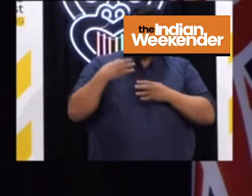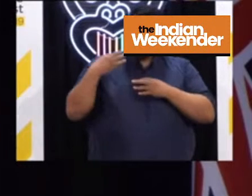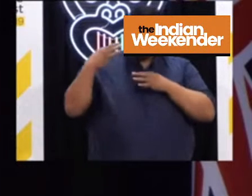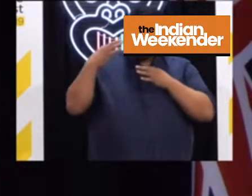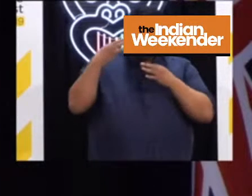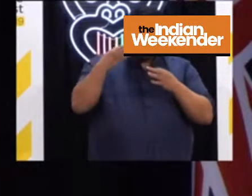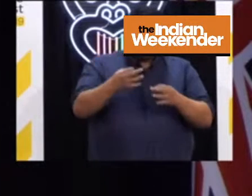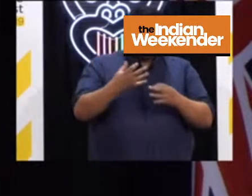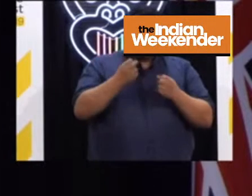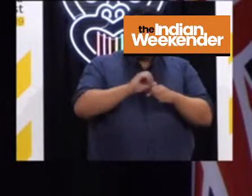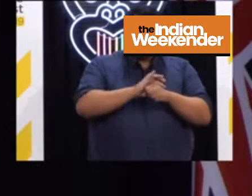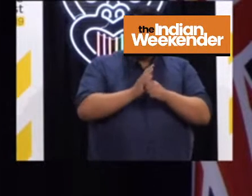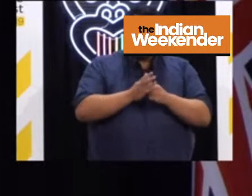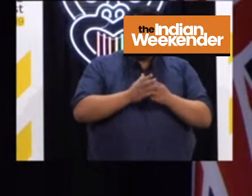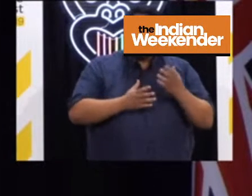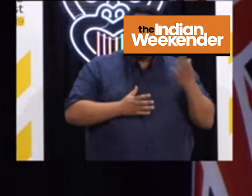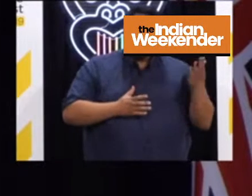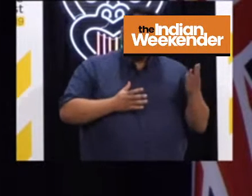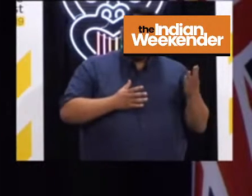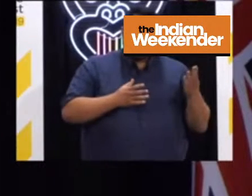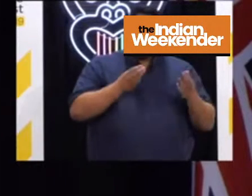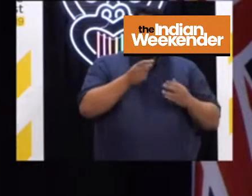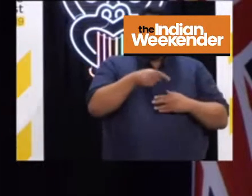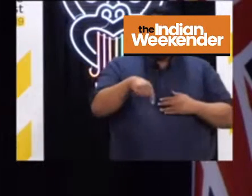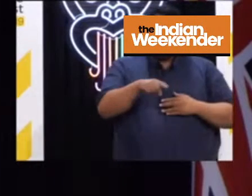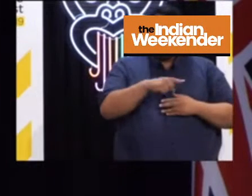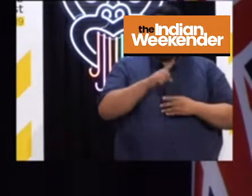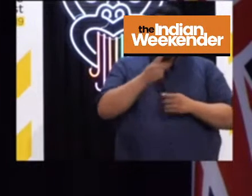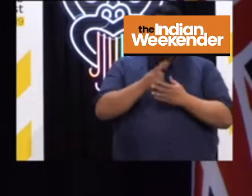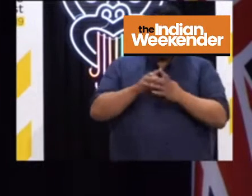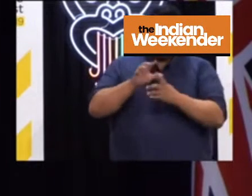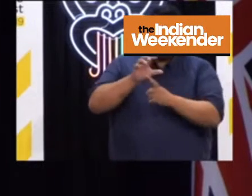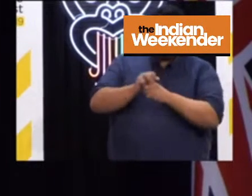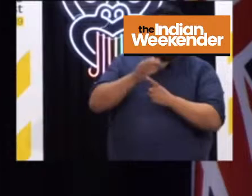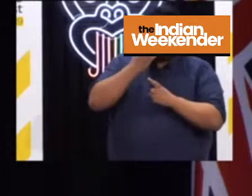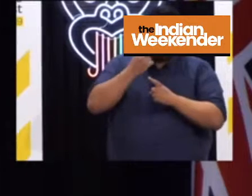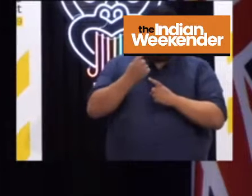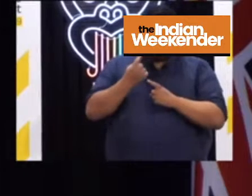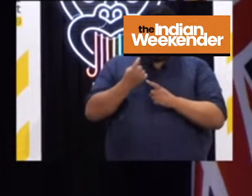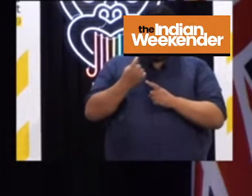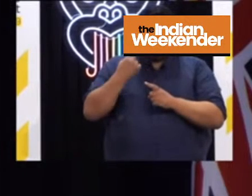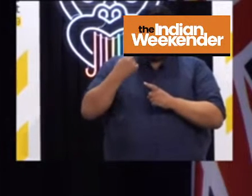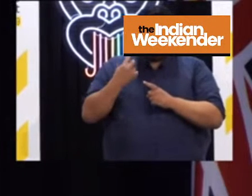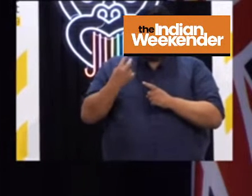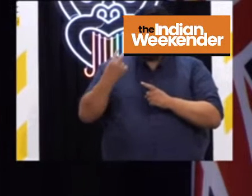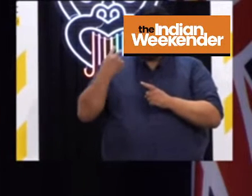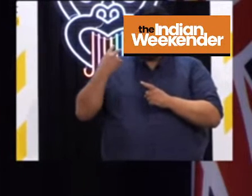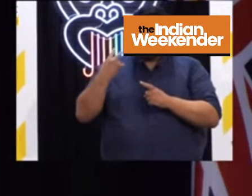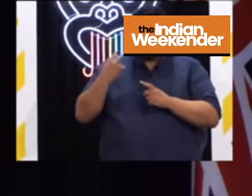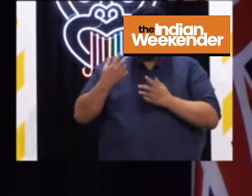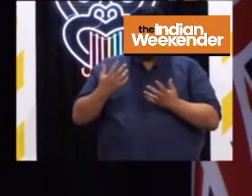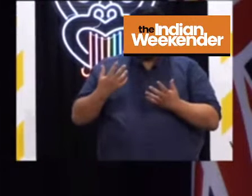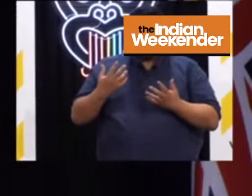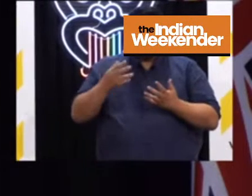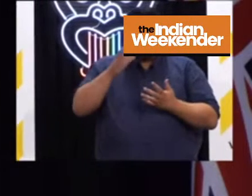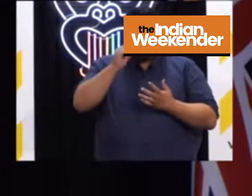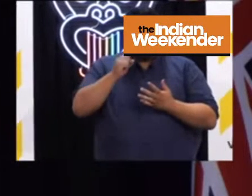only been identified in the last week or two. You'll recall that, especially through the last week, we had several people